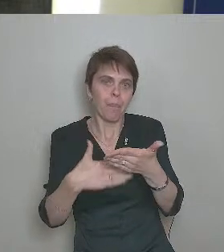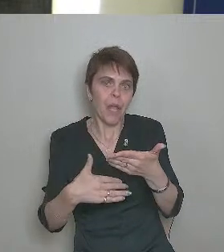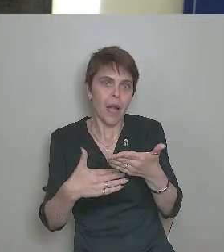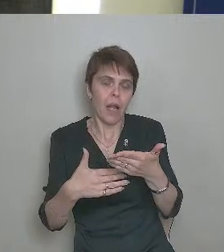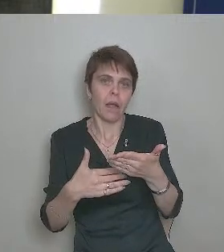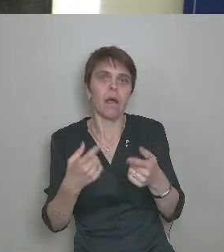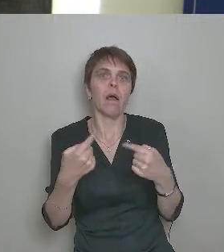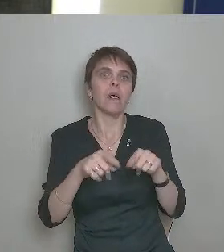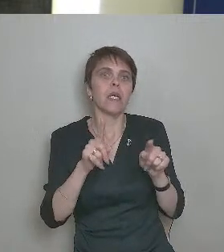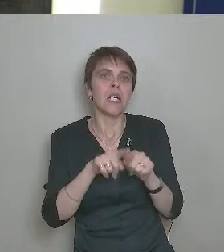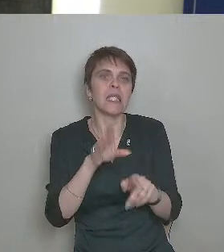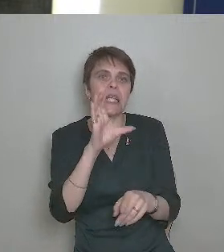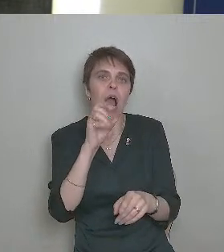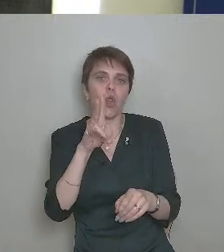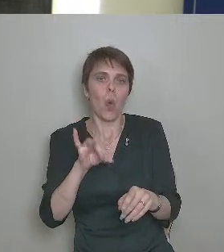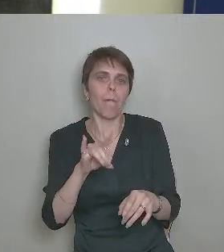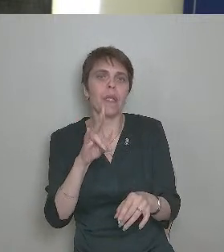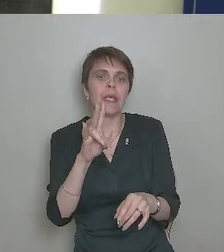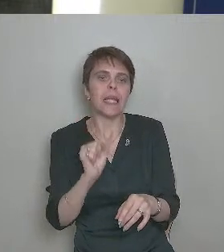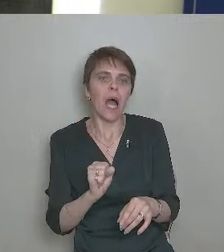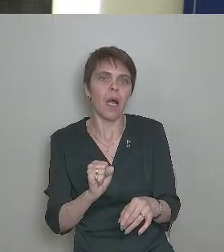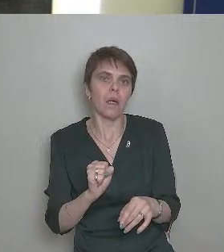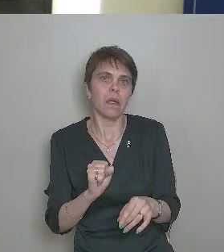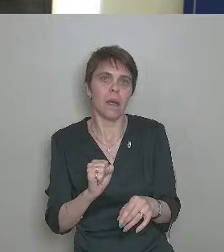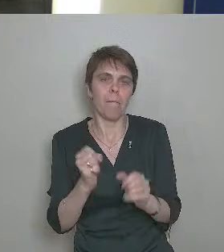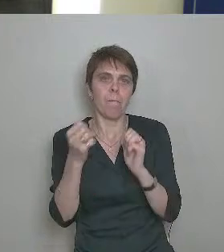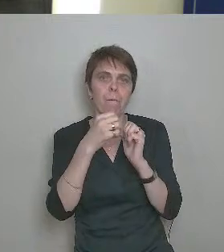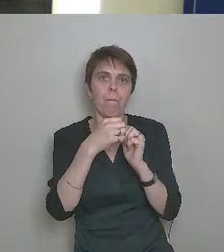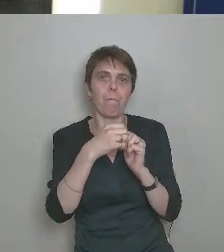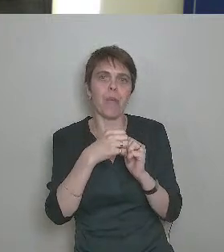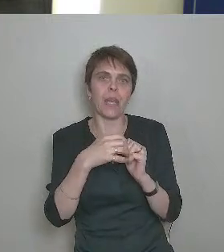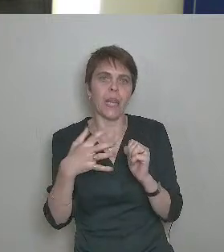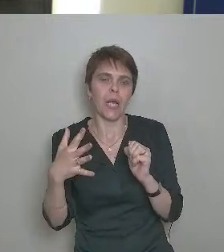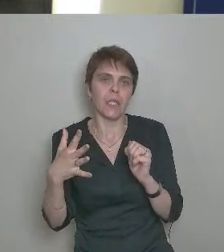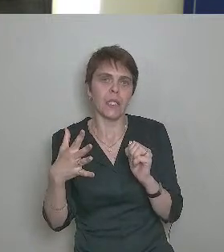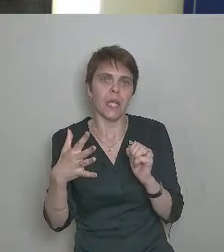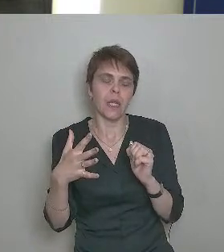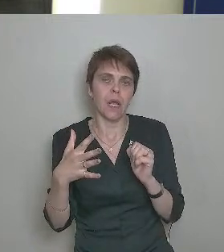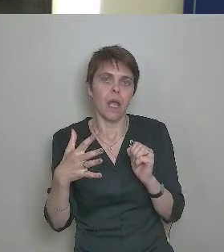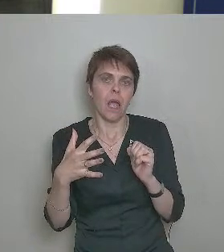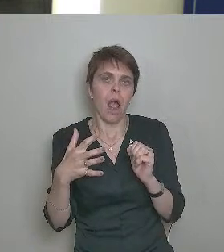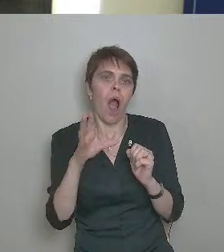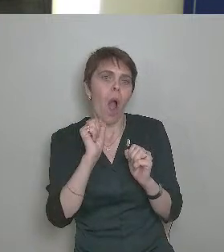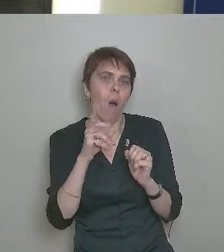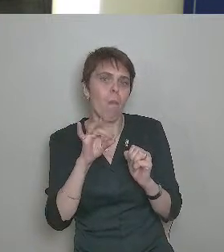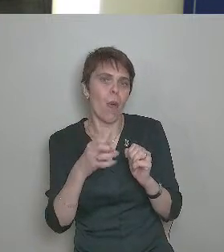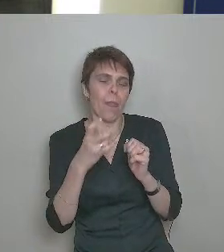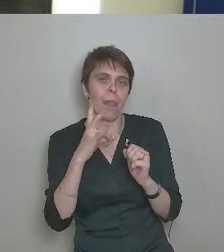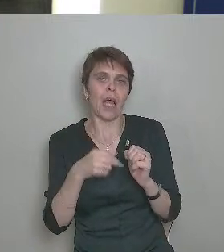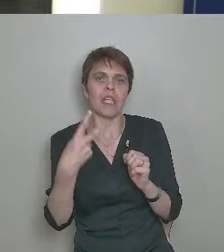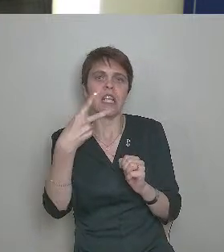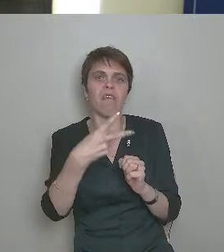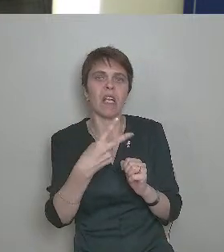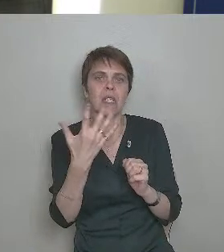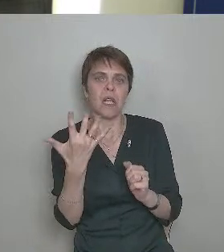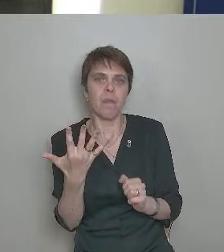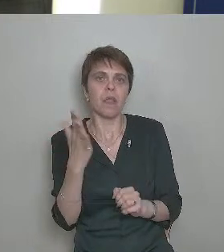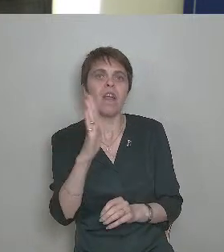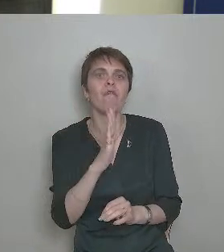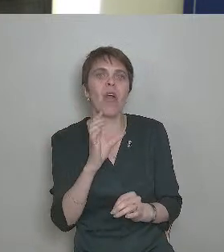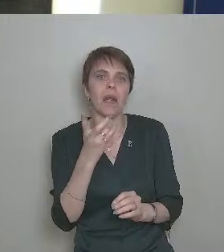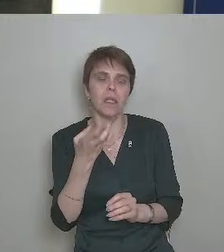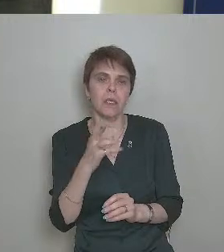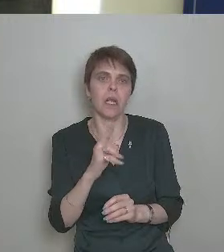Interior could have been obligated to give all this information as of the 15th of September